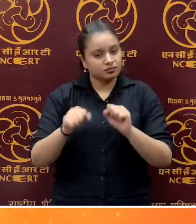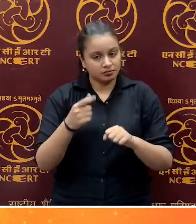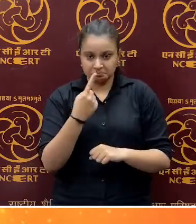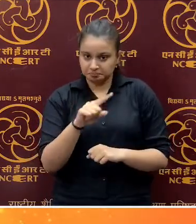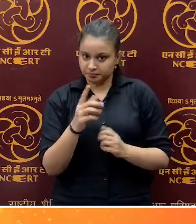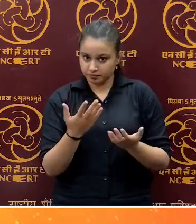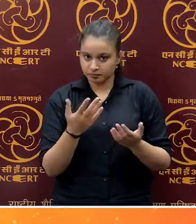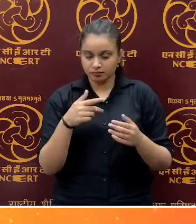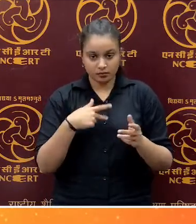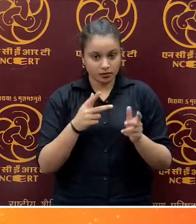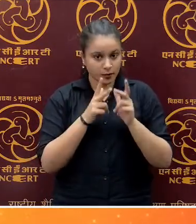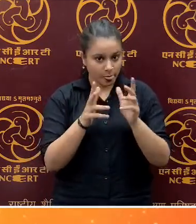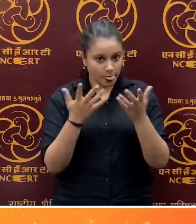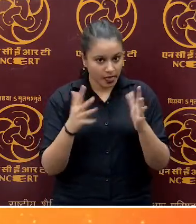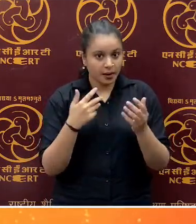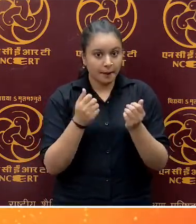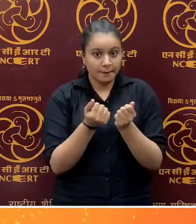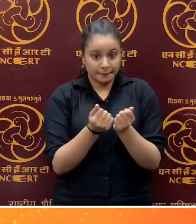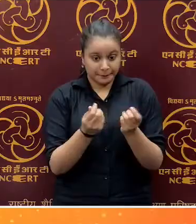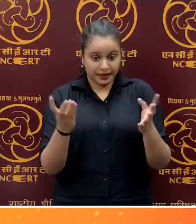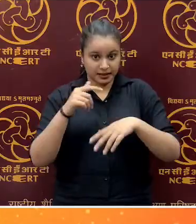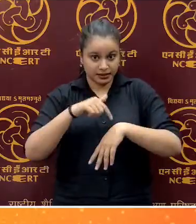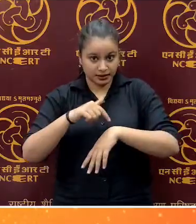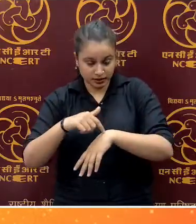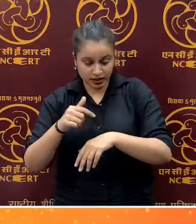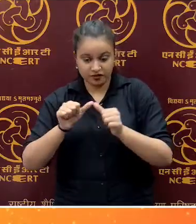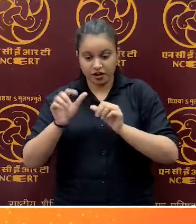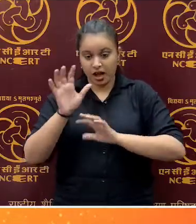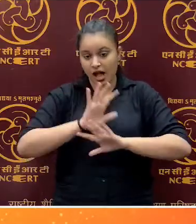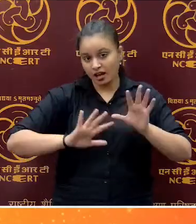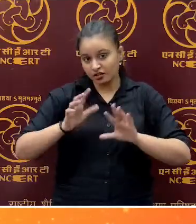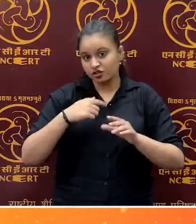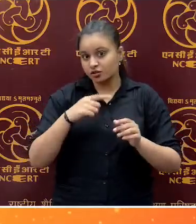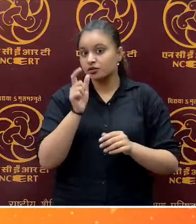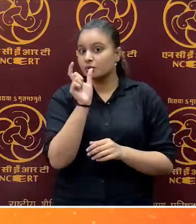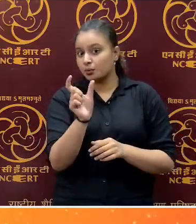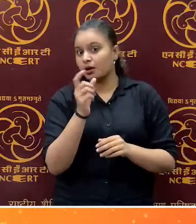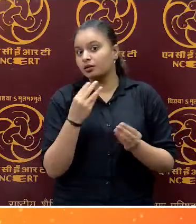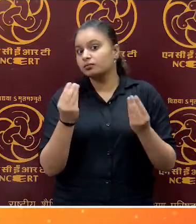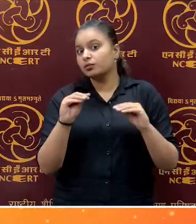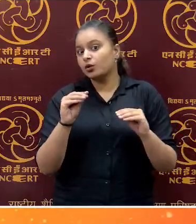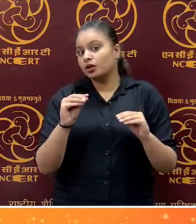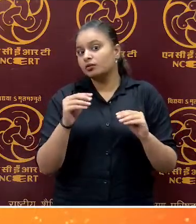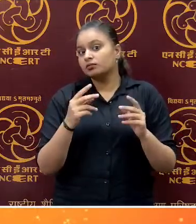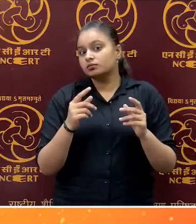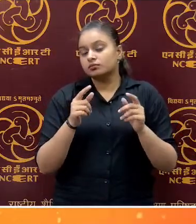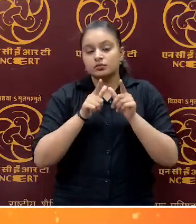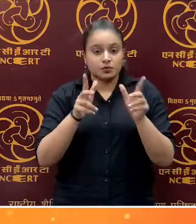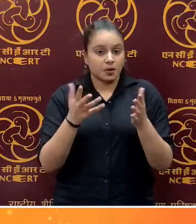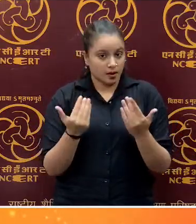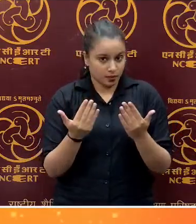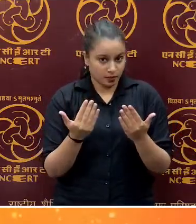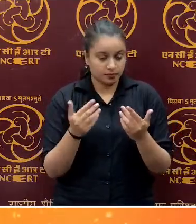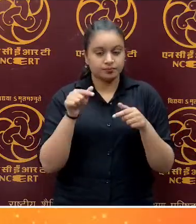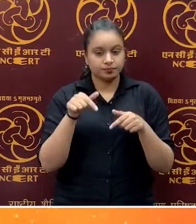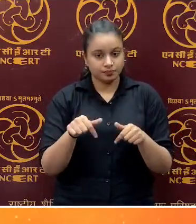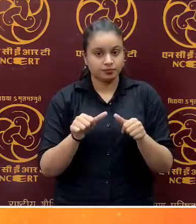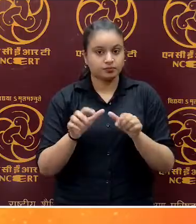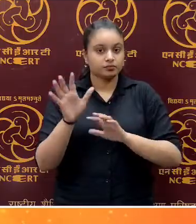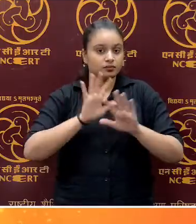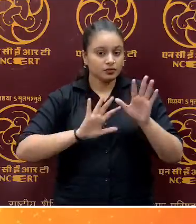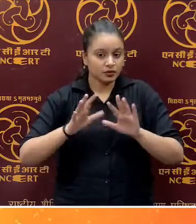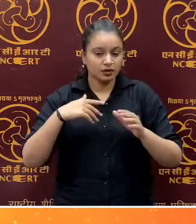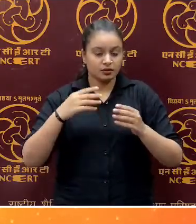is said many times, actions speak louder than words. Yeah. Yes, so that's what happened in our story also. The actions